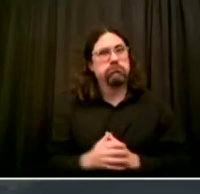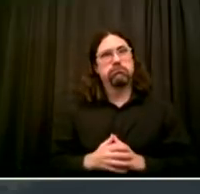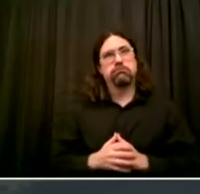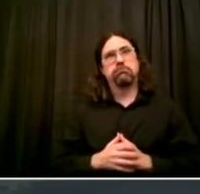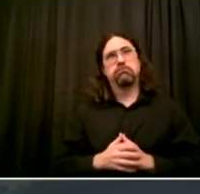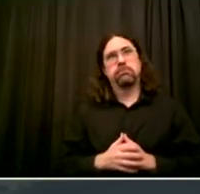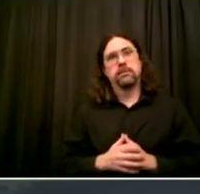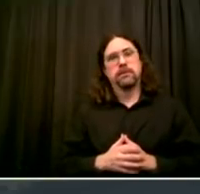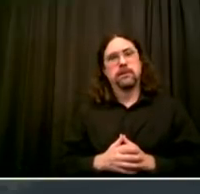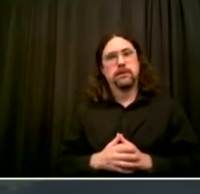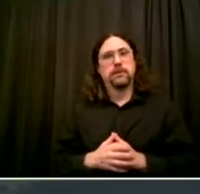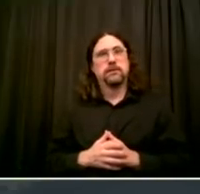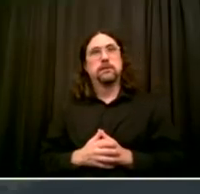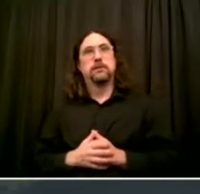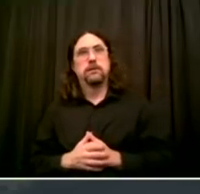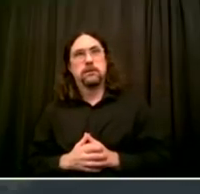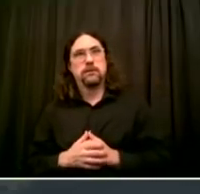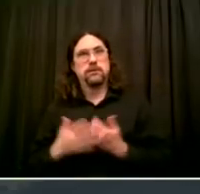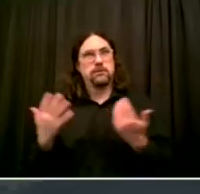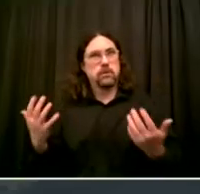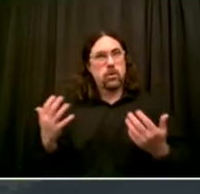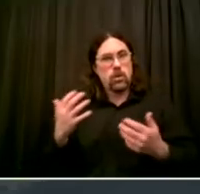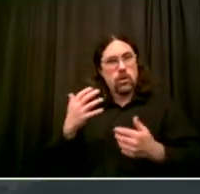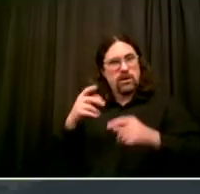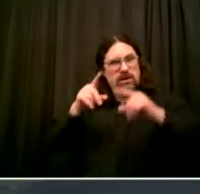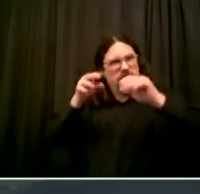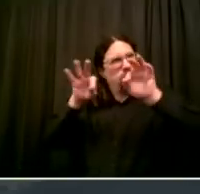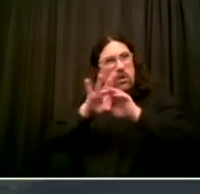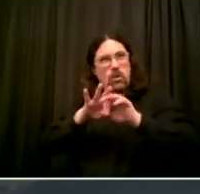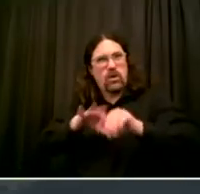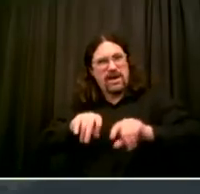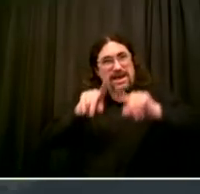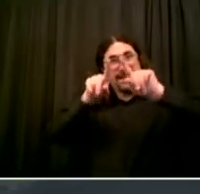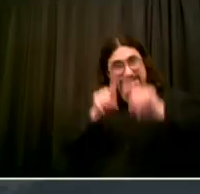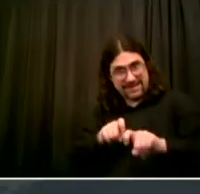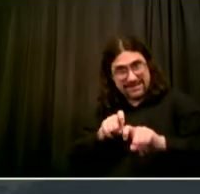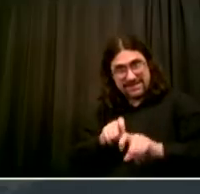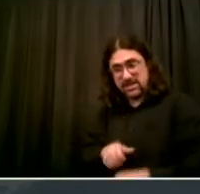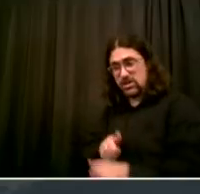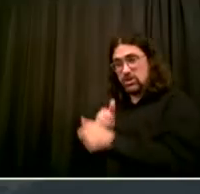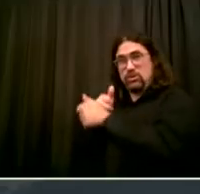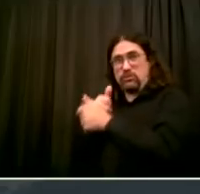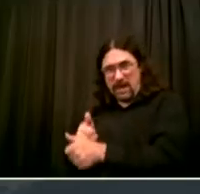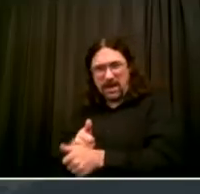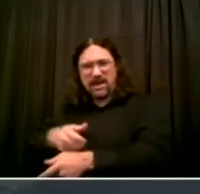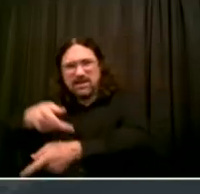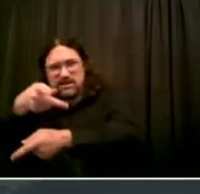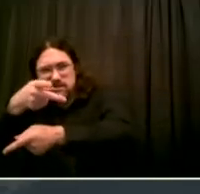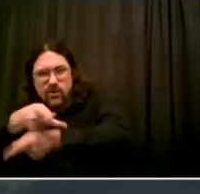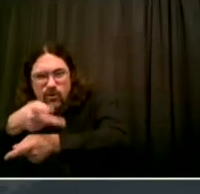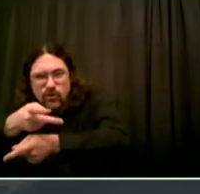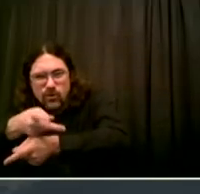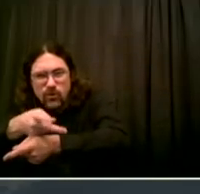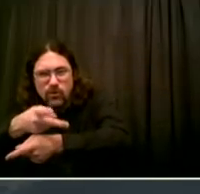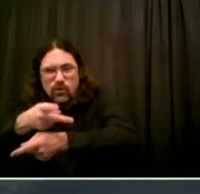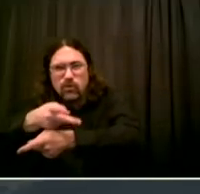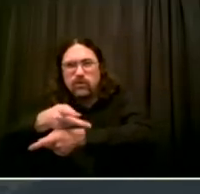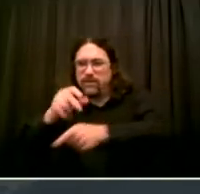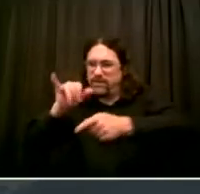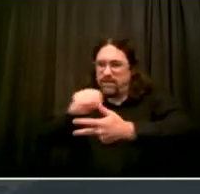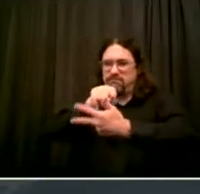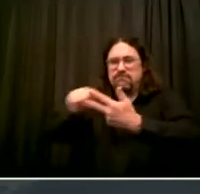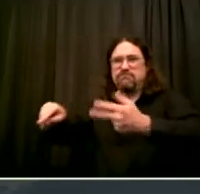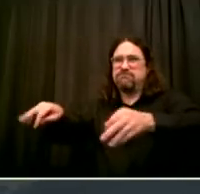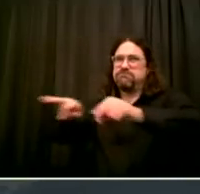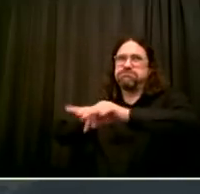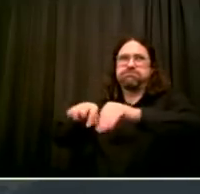go together. Testing is so important in and of itself, but testing has much more impact if the contact tracing